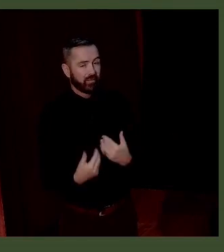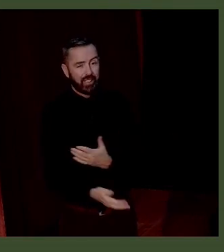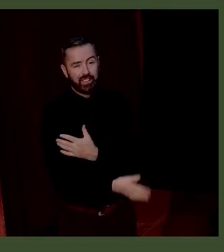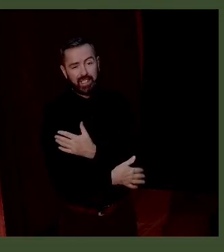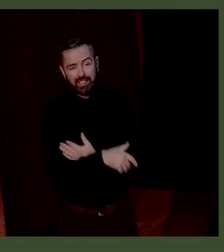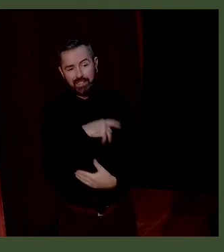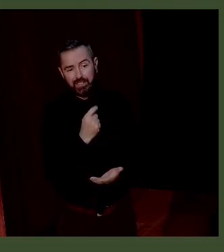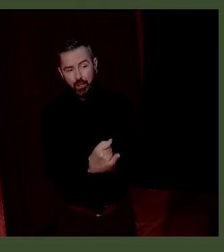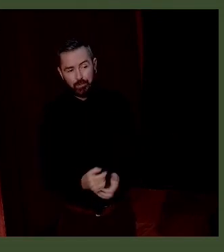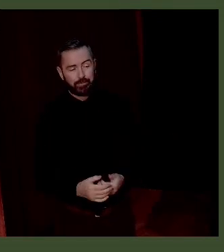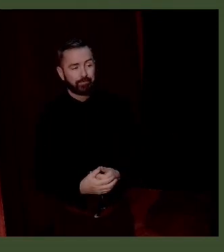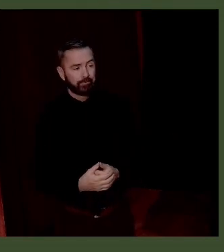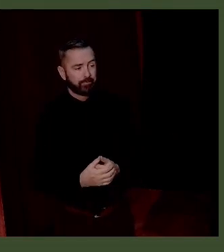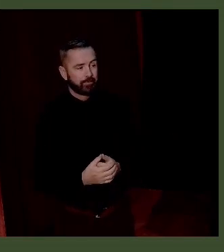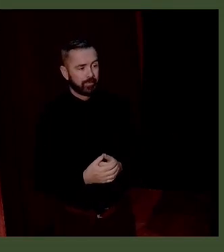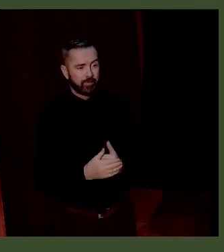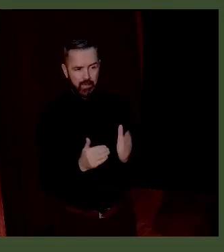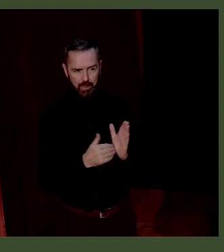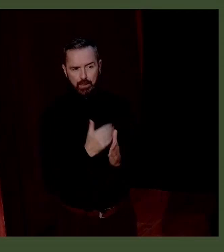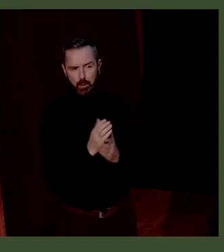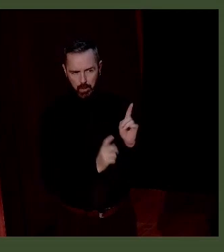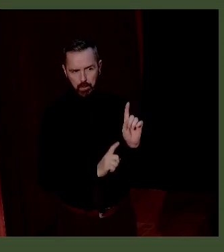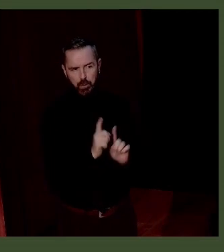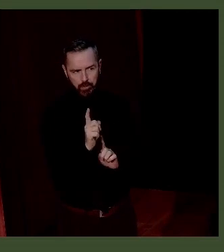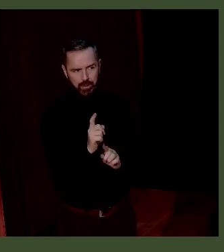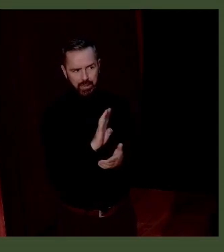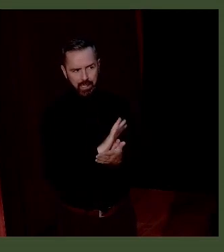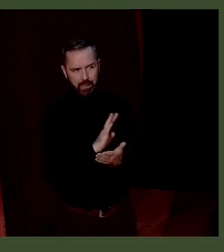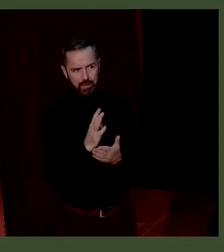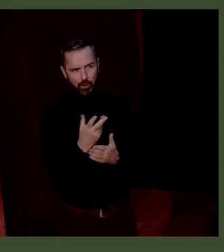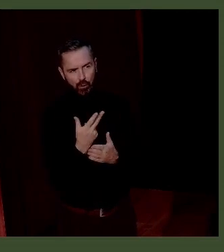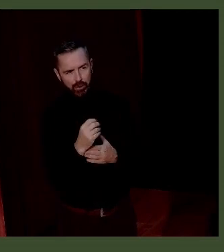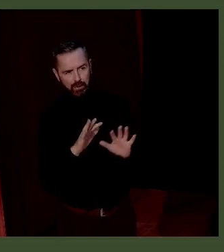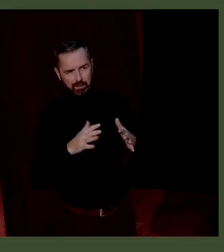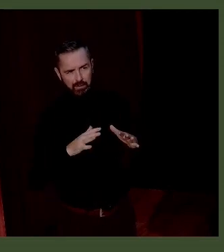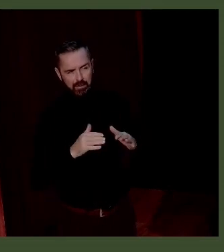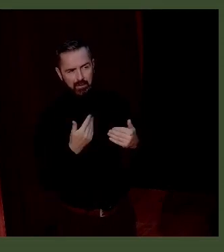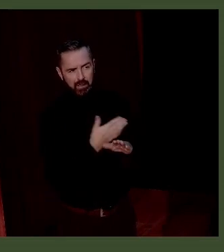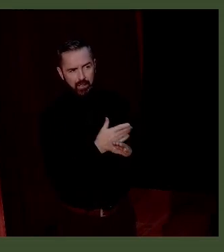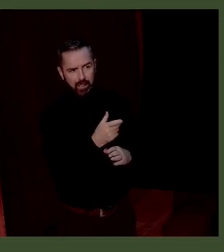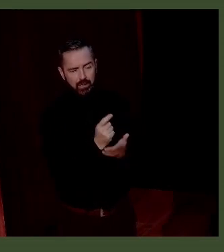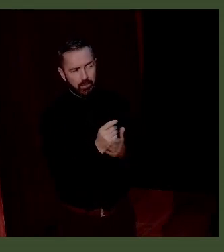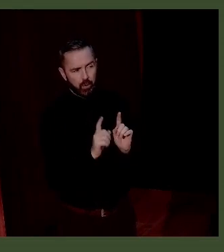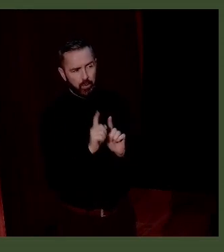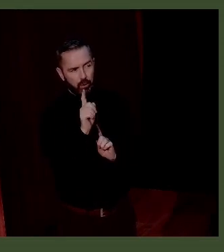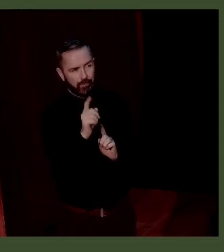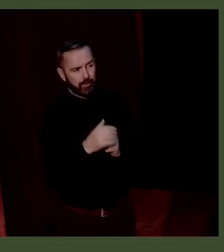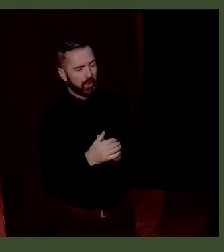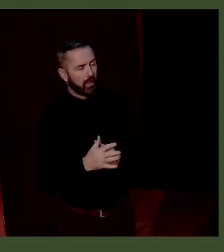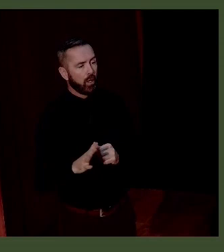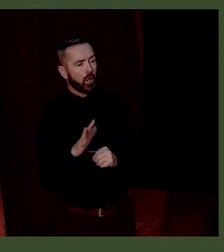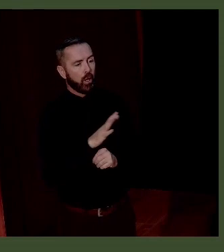at the time. Now, there were improvements in the 1930s, beginning around 1930 or thereabouts.